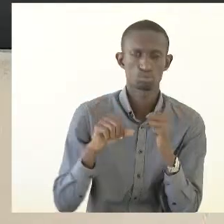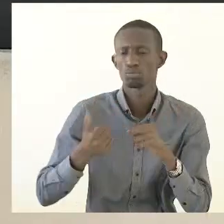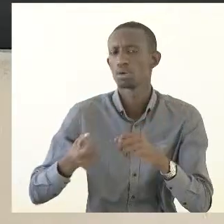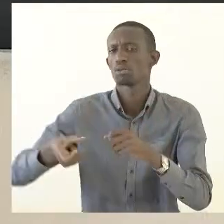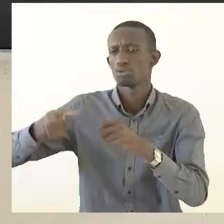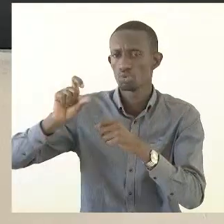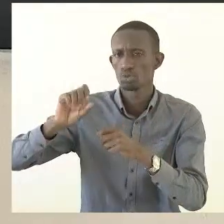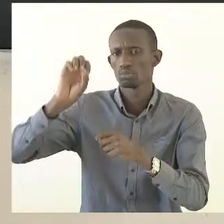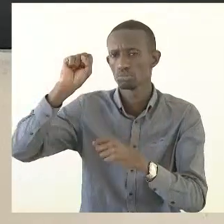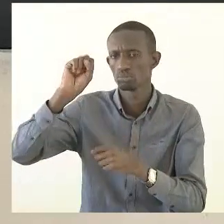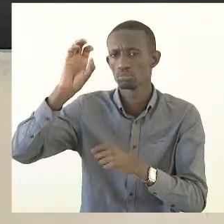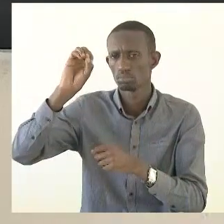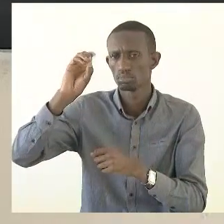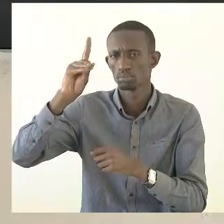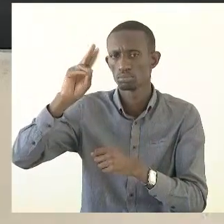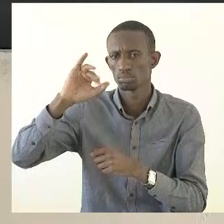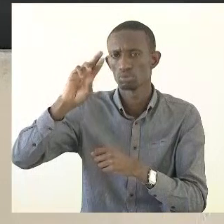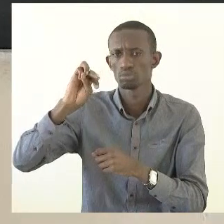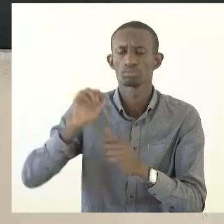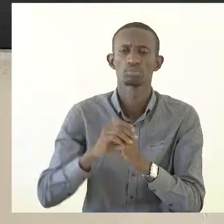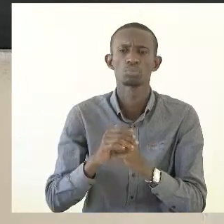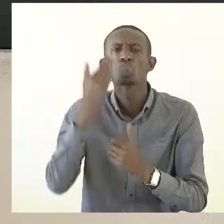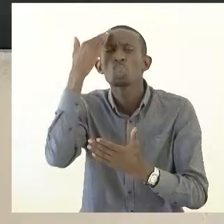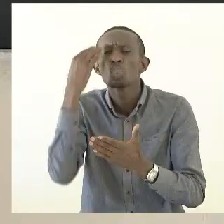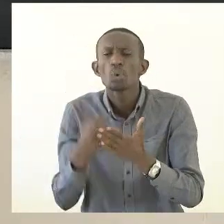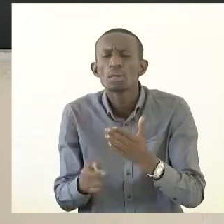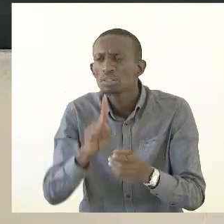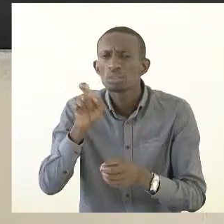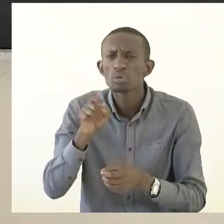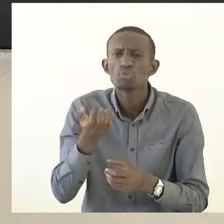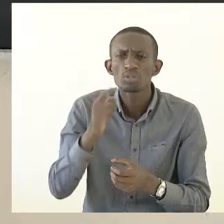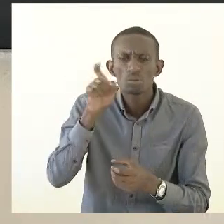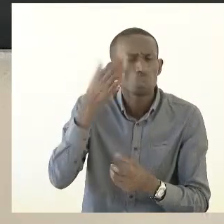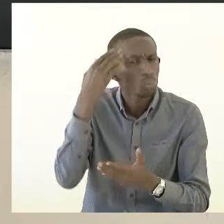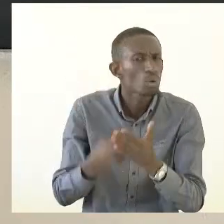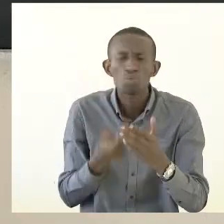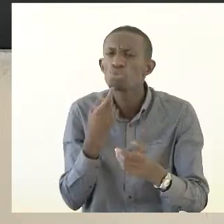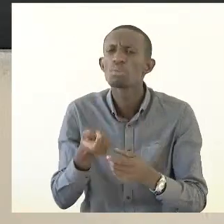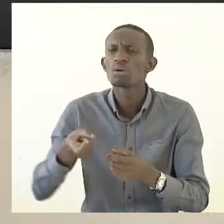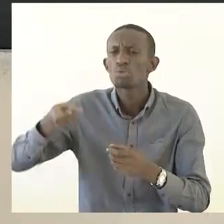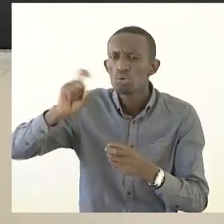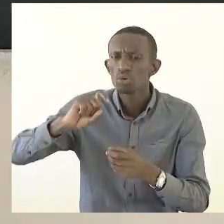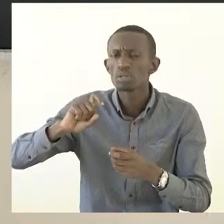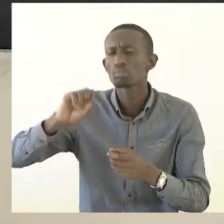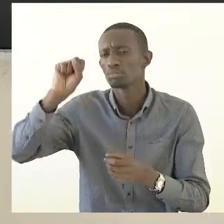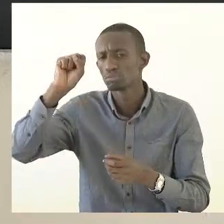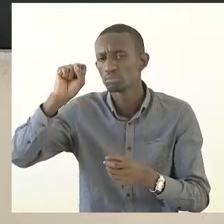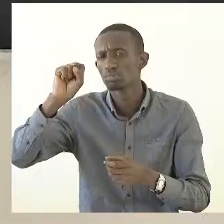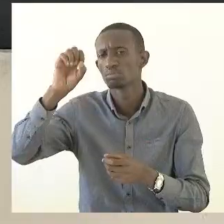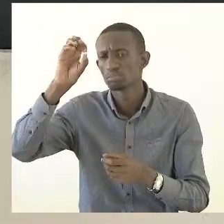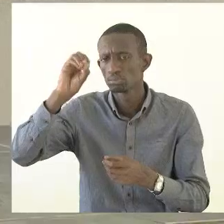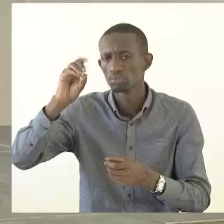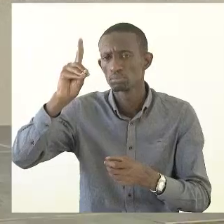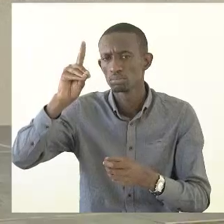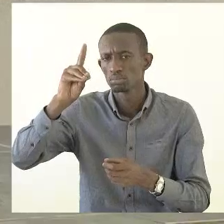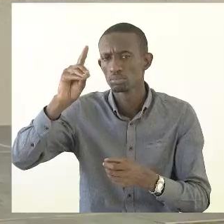I ask a question, why do we have to add sodium hydroxide? The reason why we added sodium hydroxide